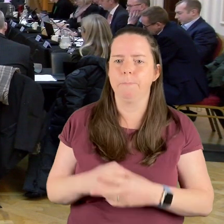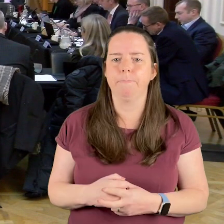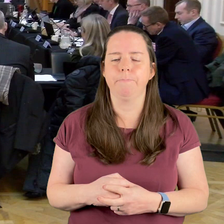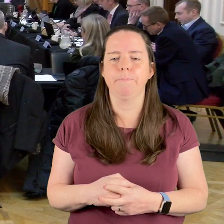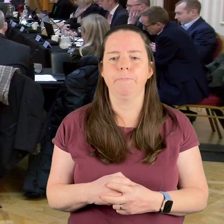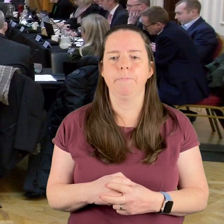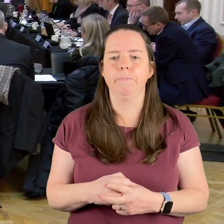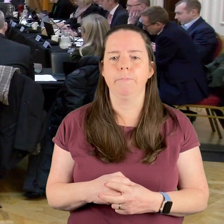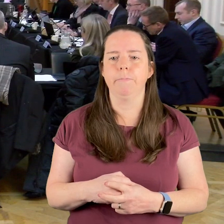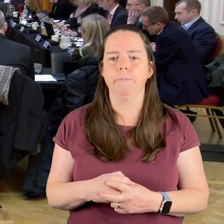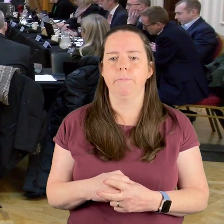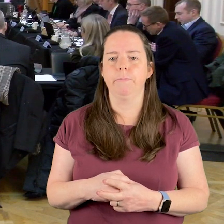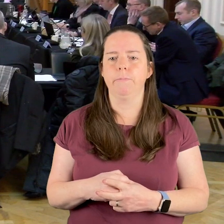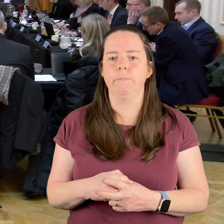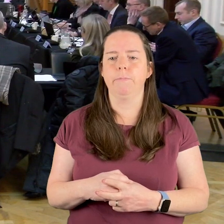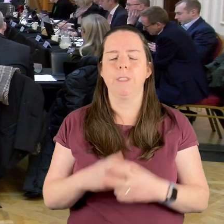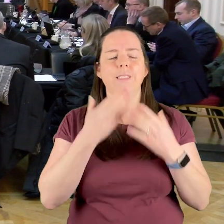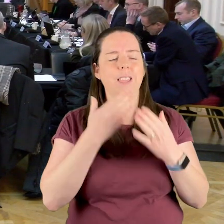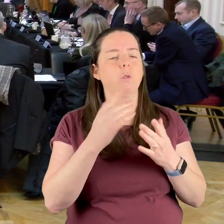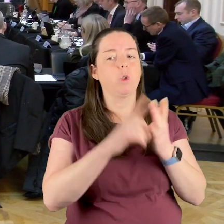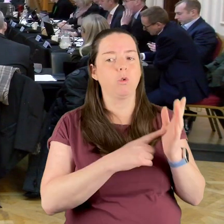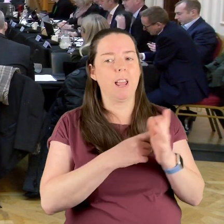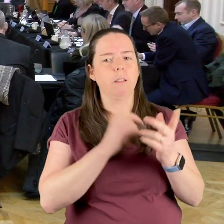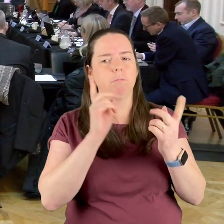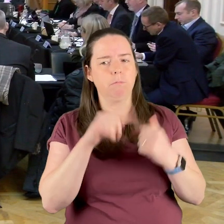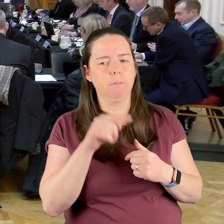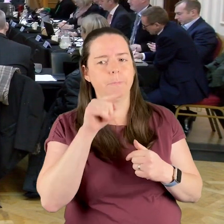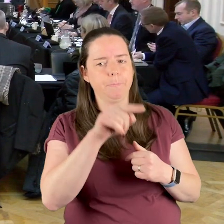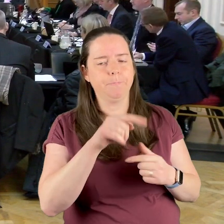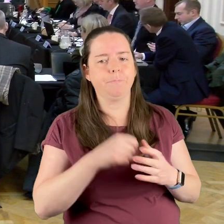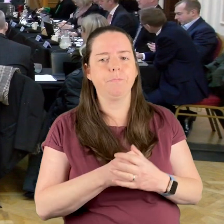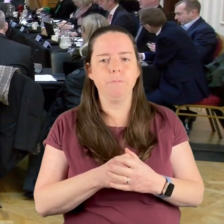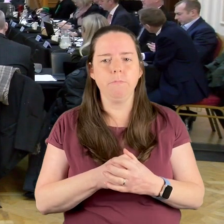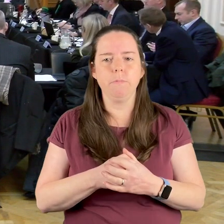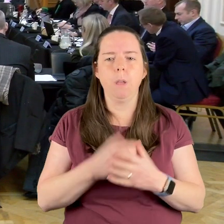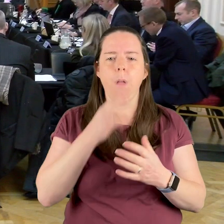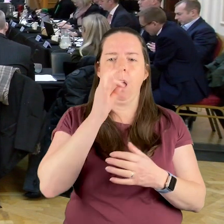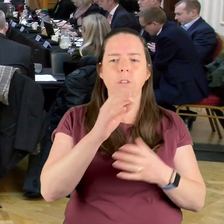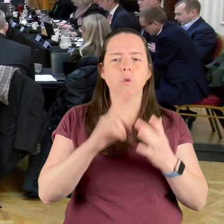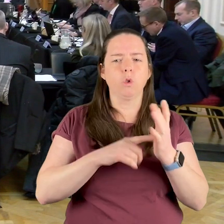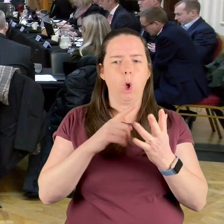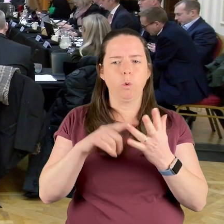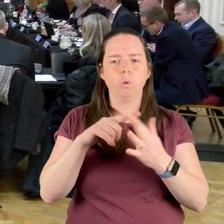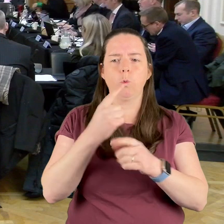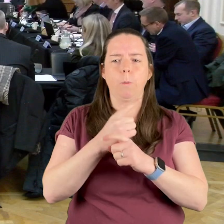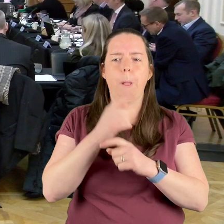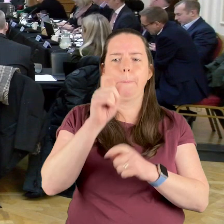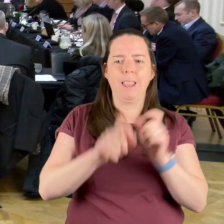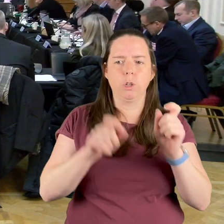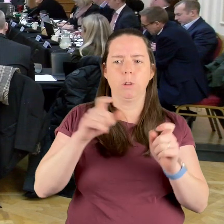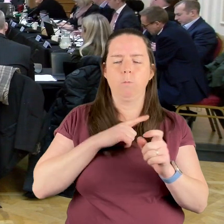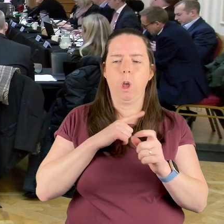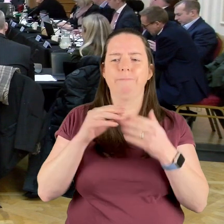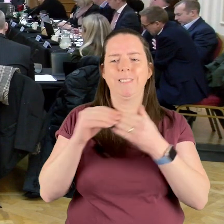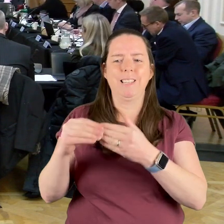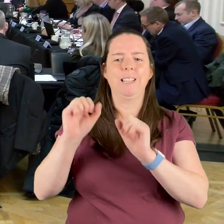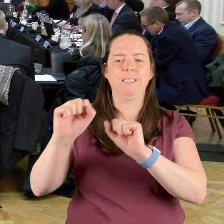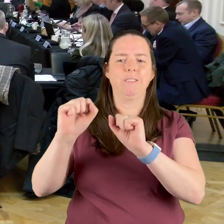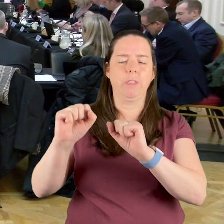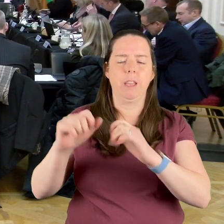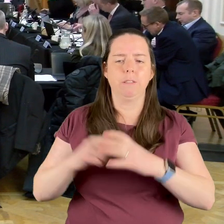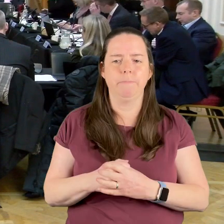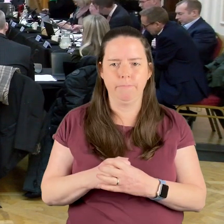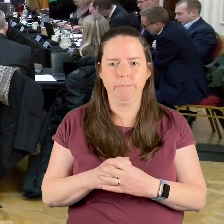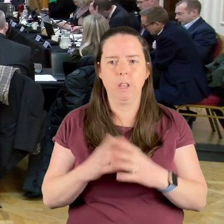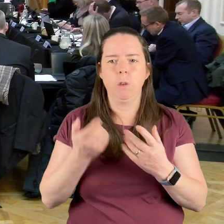how do we include quality improvement into the plans. Thank you. So Jacqueline, if I come back to you.